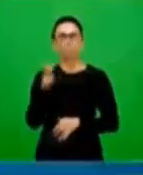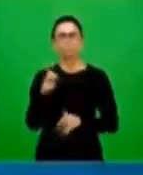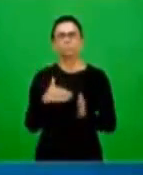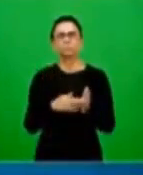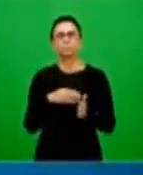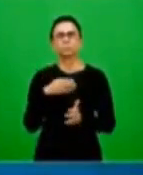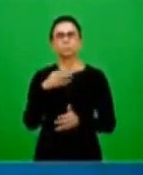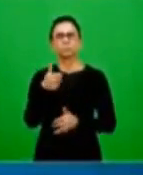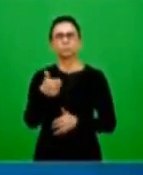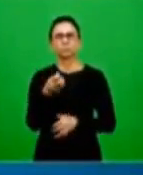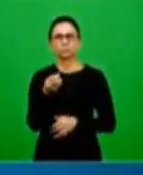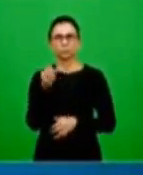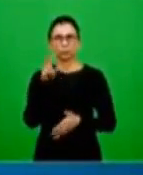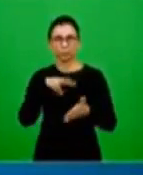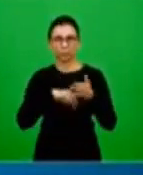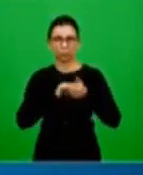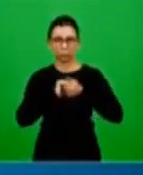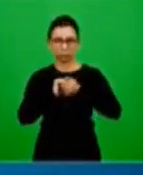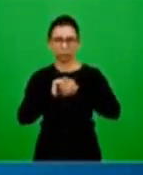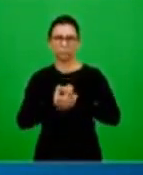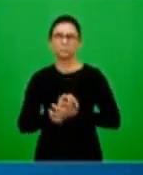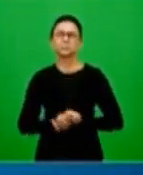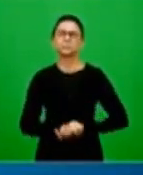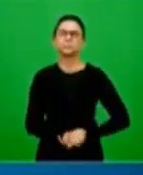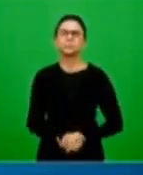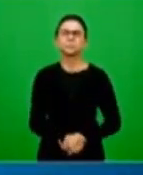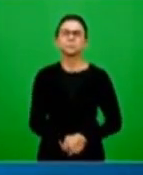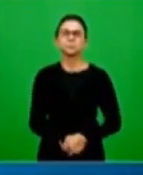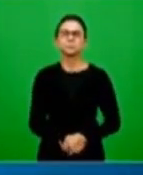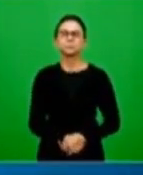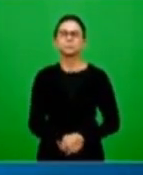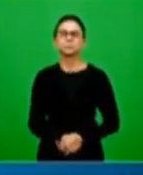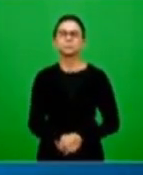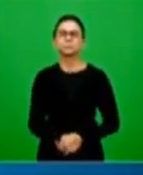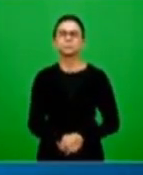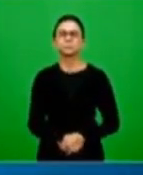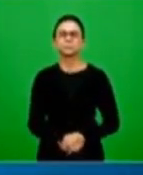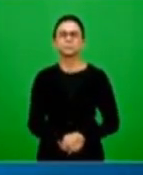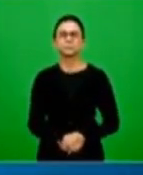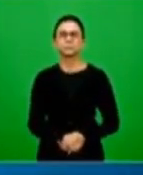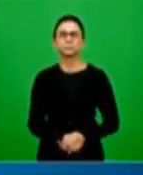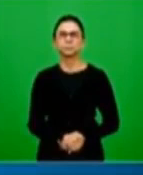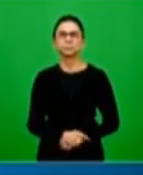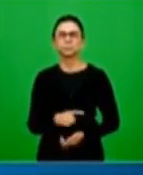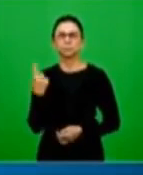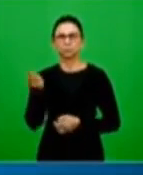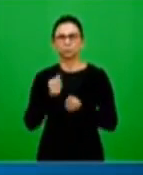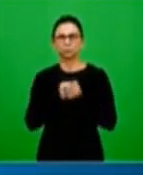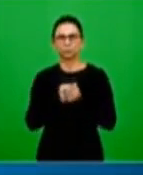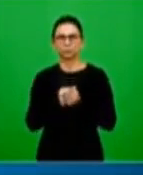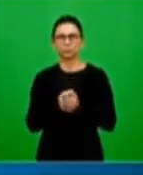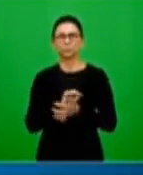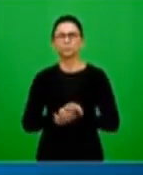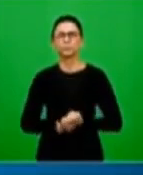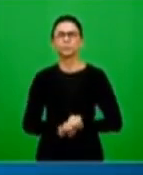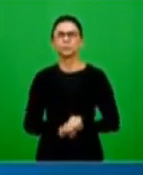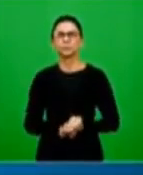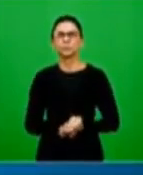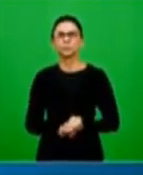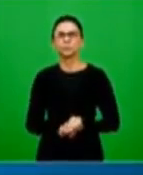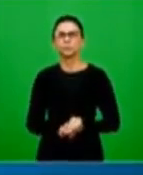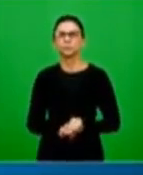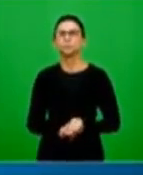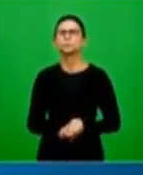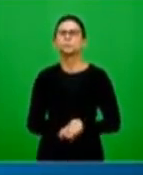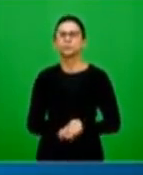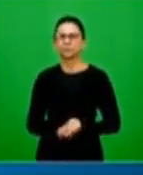14, 15, 16. Let's read together, my brethren. Let's read together. Together with the entire church.